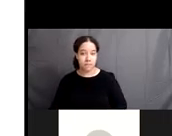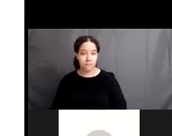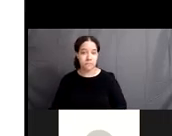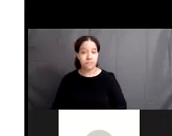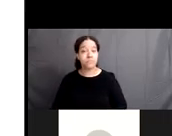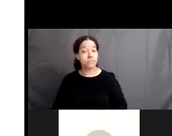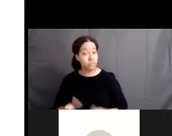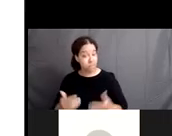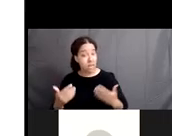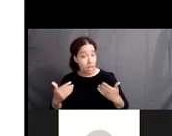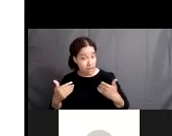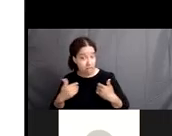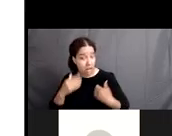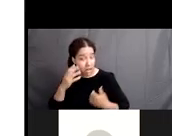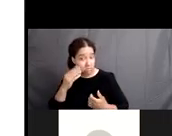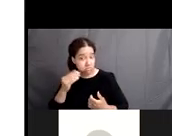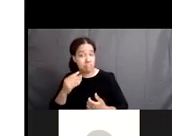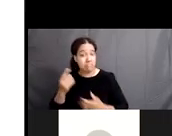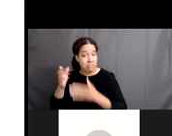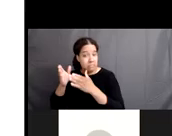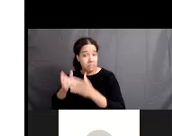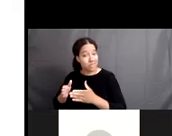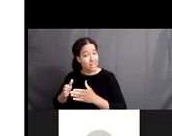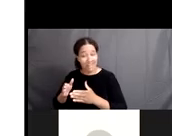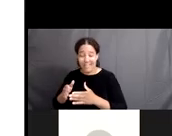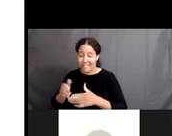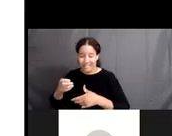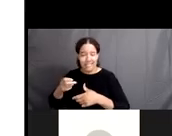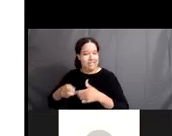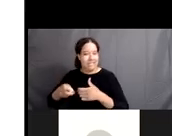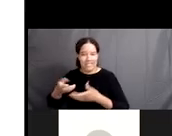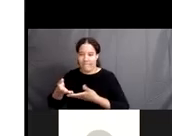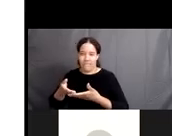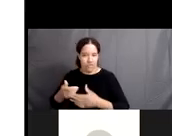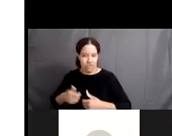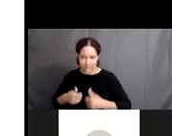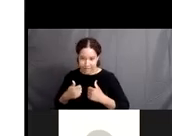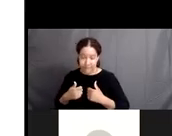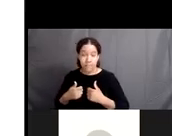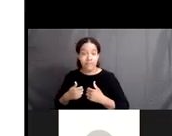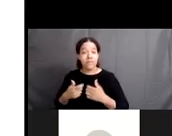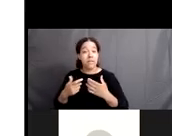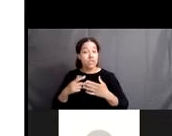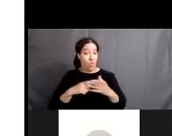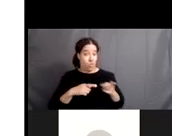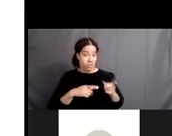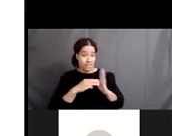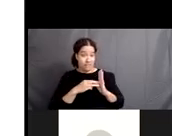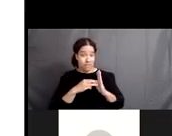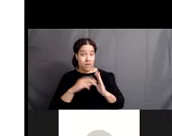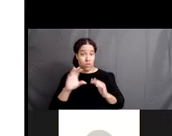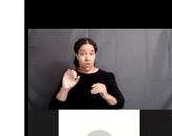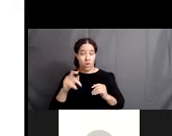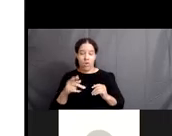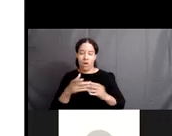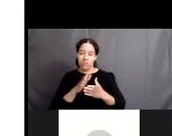individual that has been in a tough spot. And what's beautiful about this model is the schedules